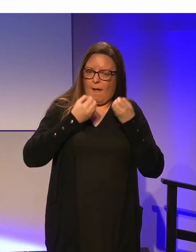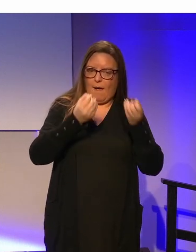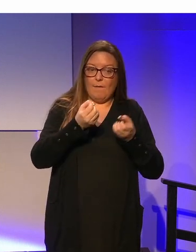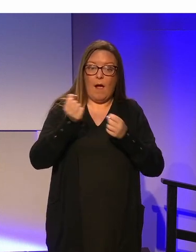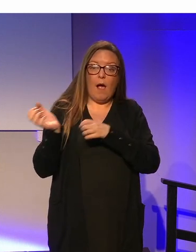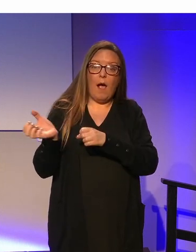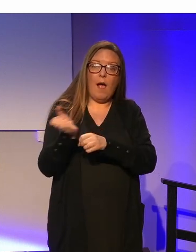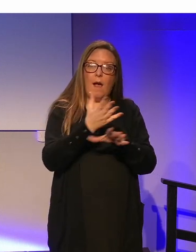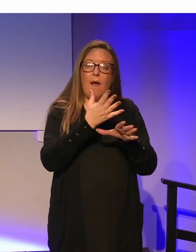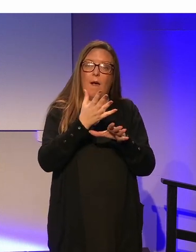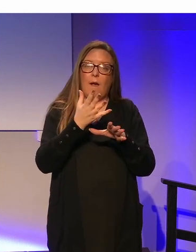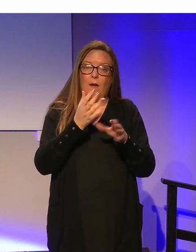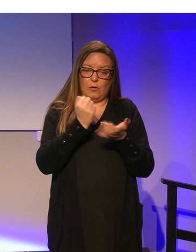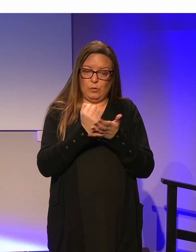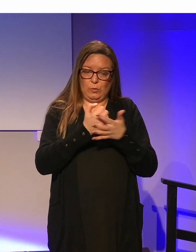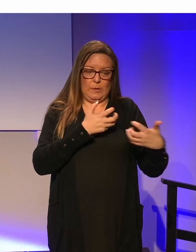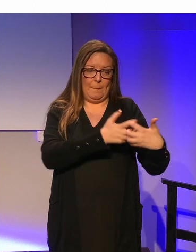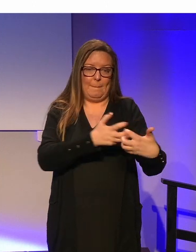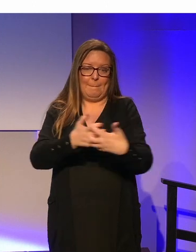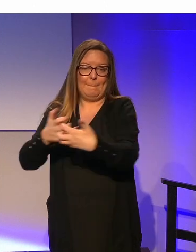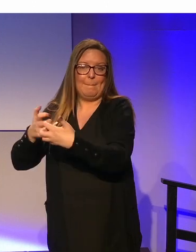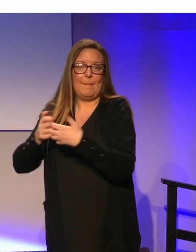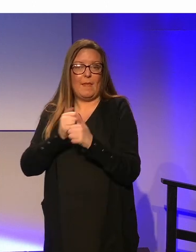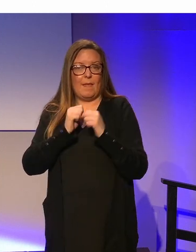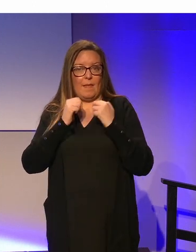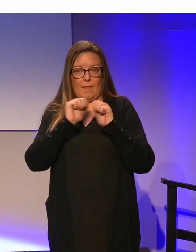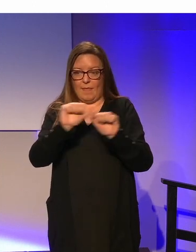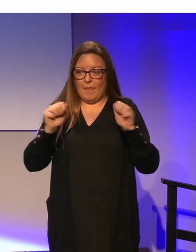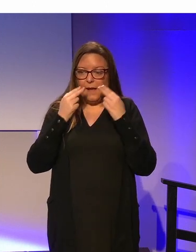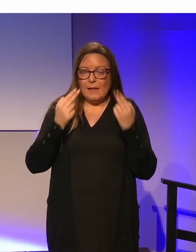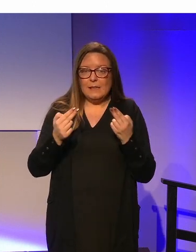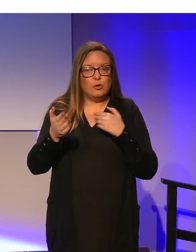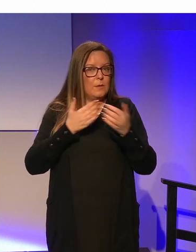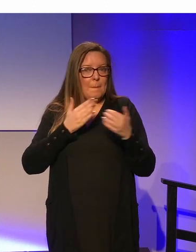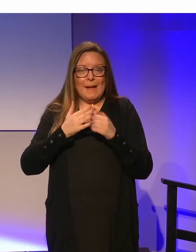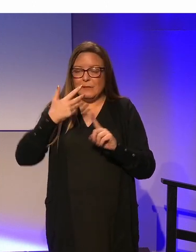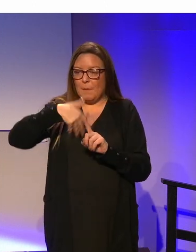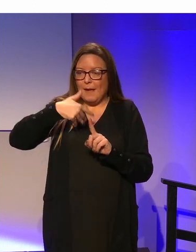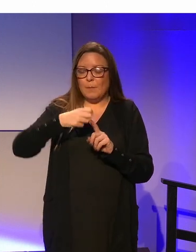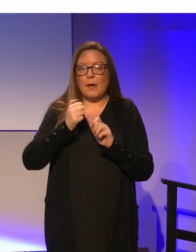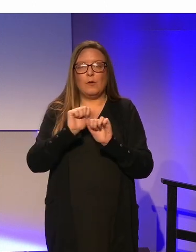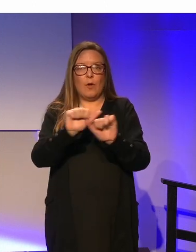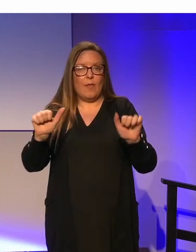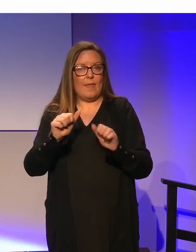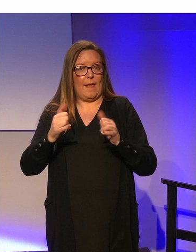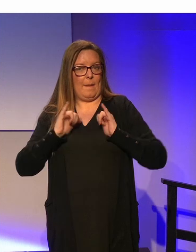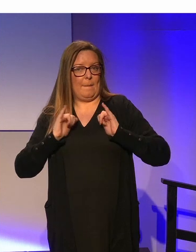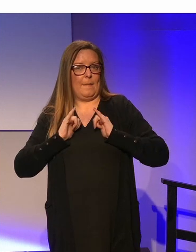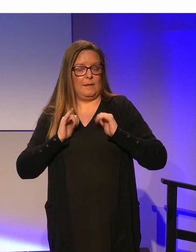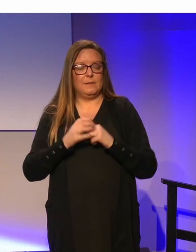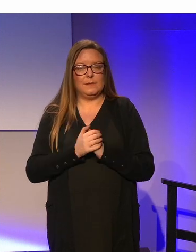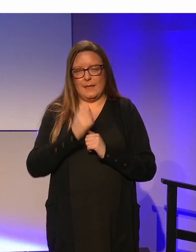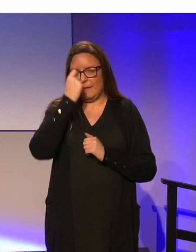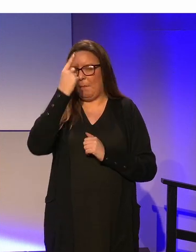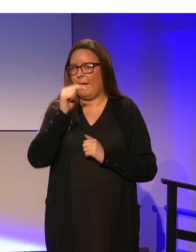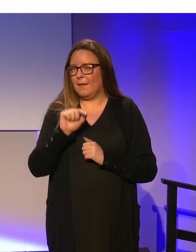all students can be met, irrespective of their ability or background. And that's one which inspires me. We